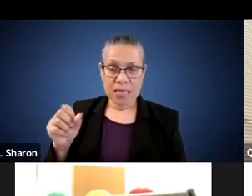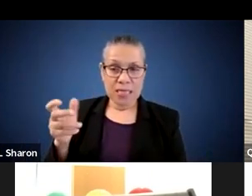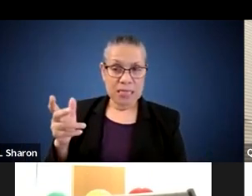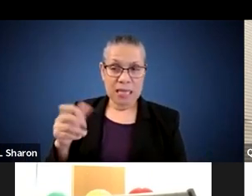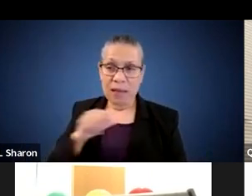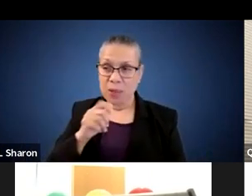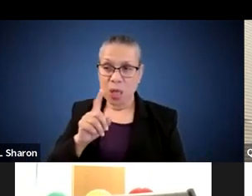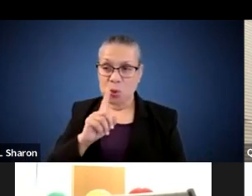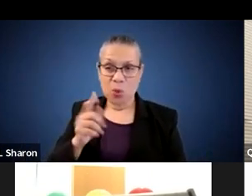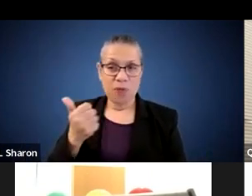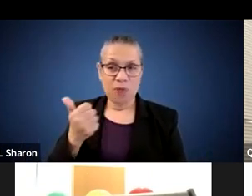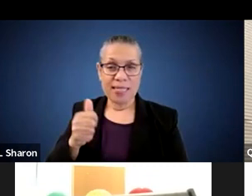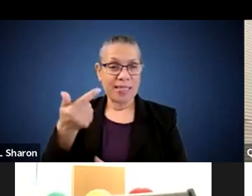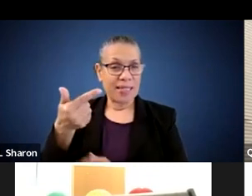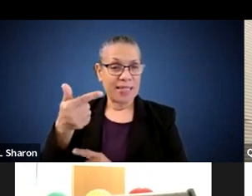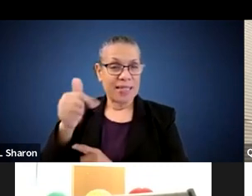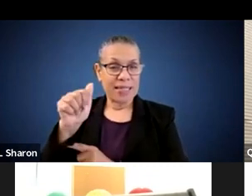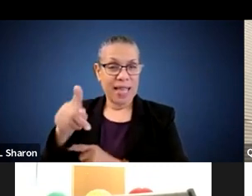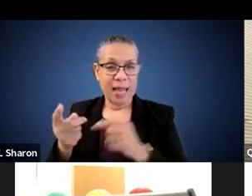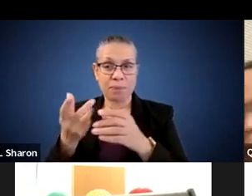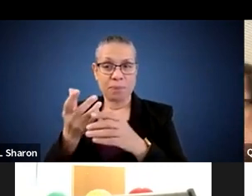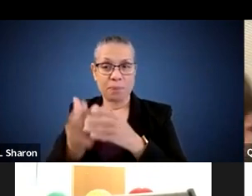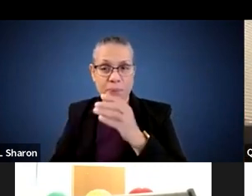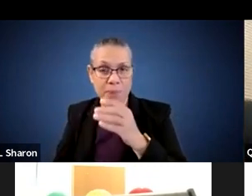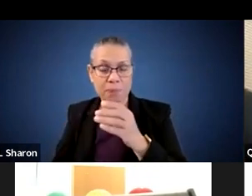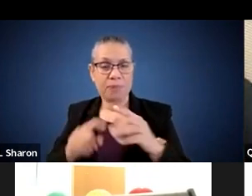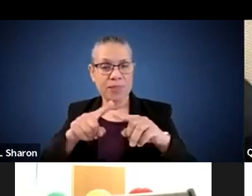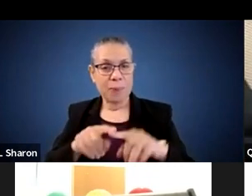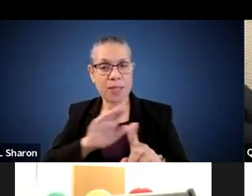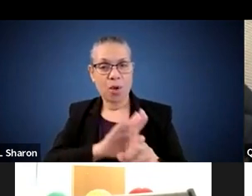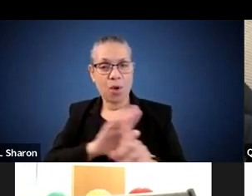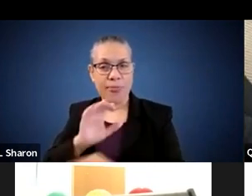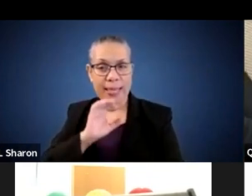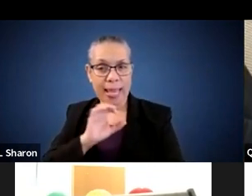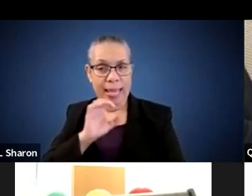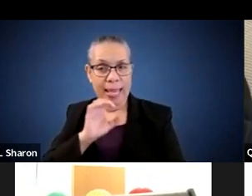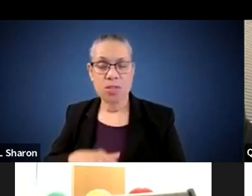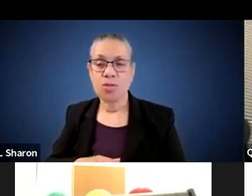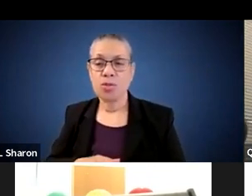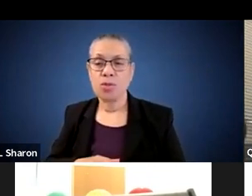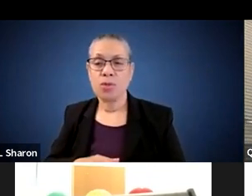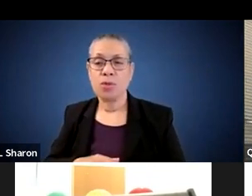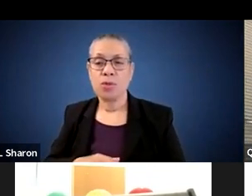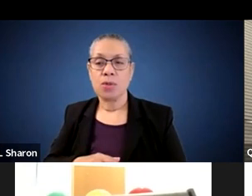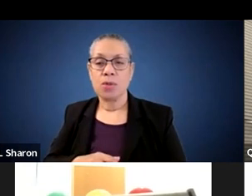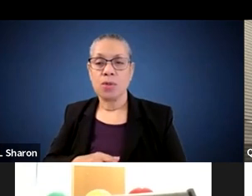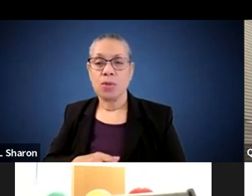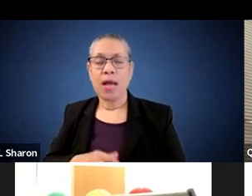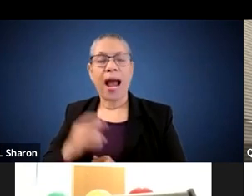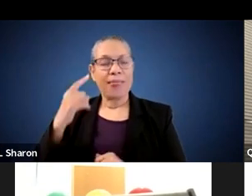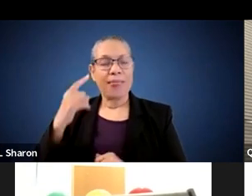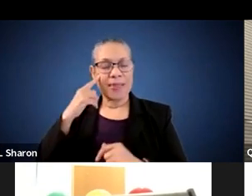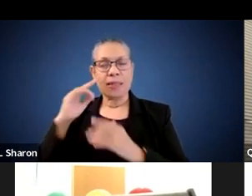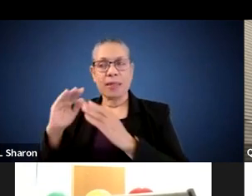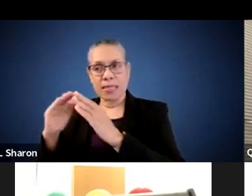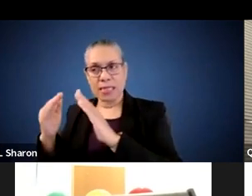Gap um relative to the age for the program um I think you know we're trying we're trying to offer and I think the city is as